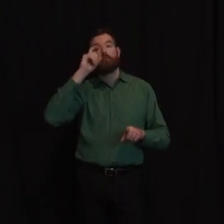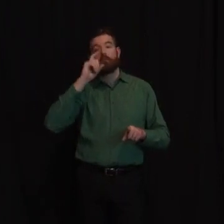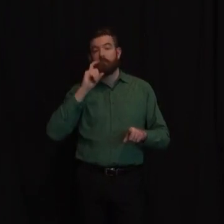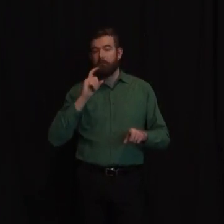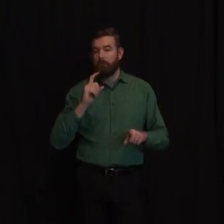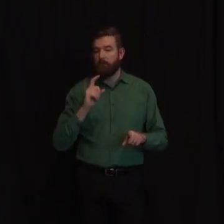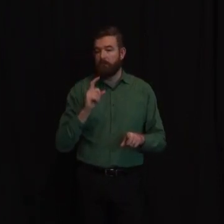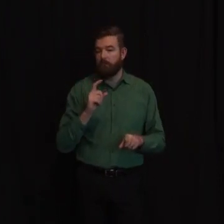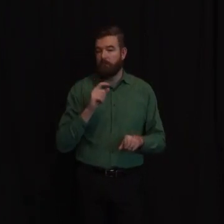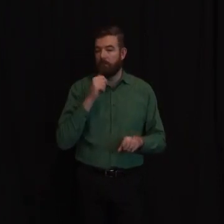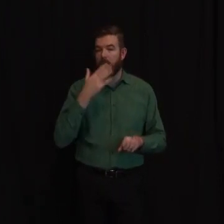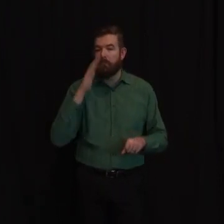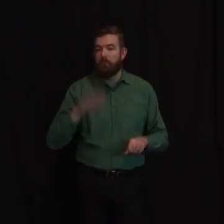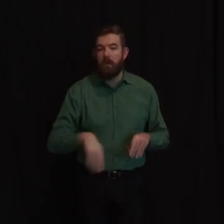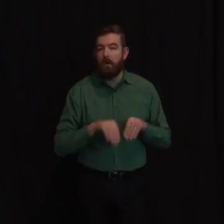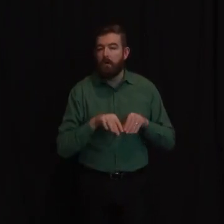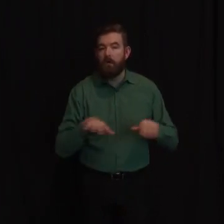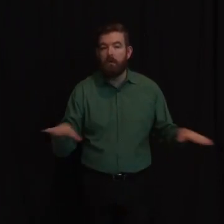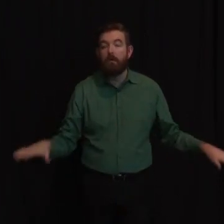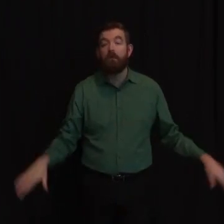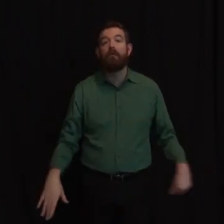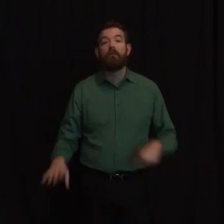got whacked again badly in the fall.